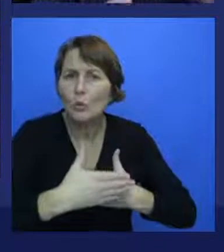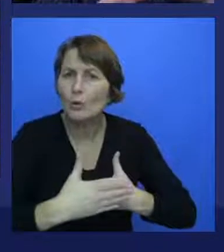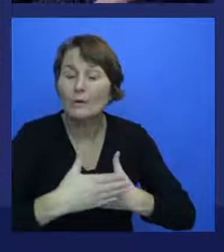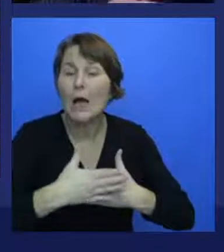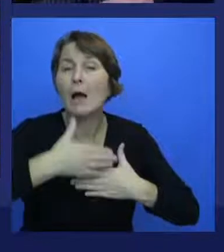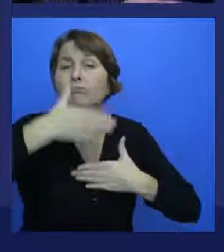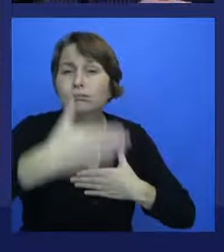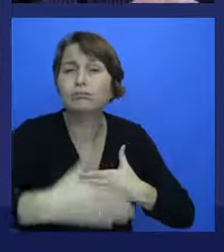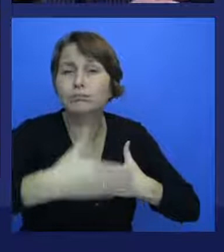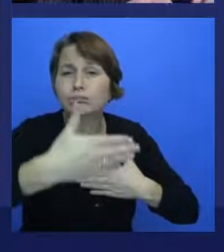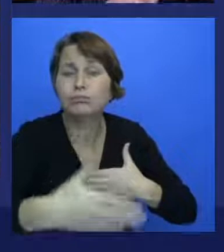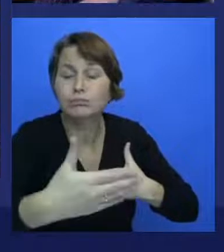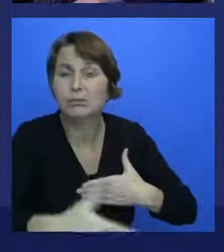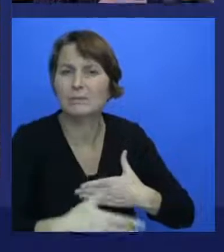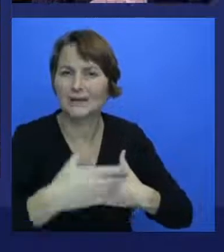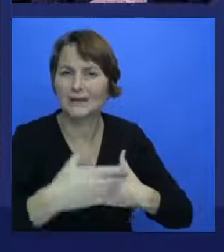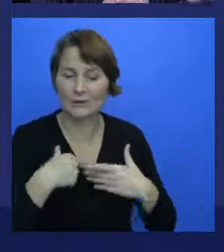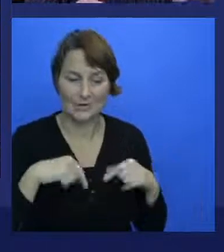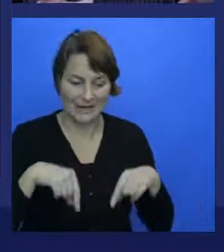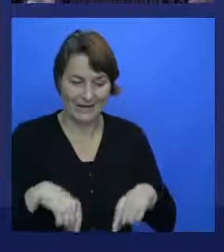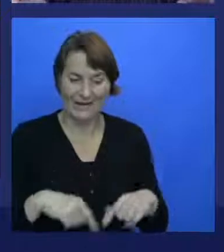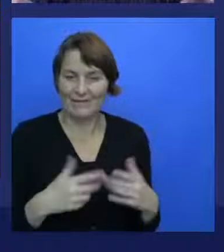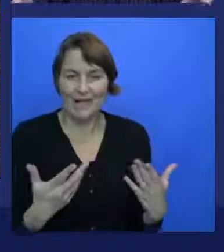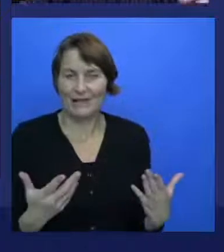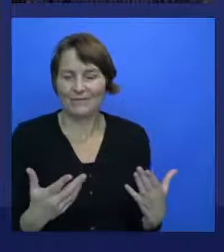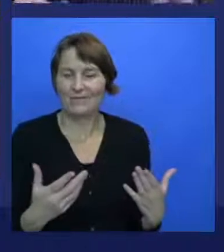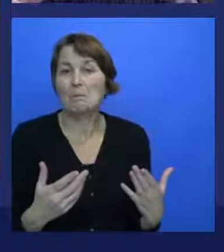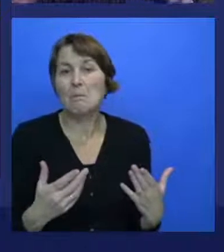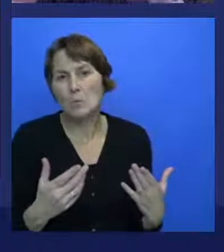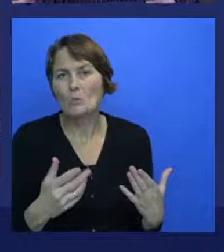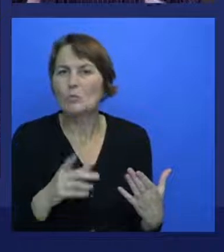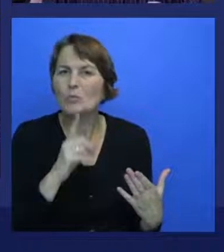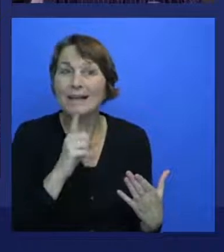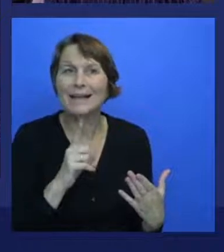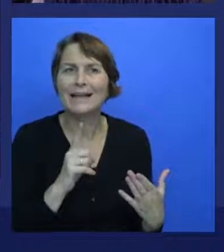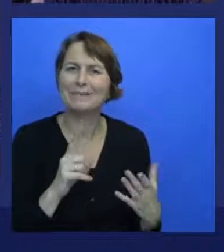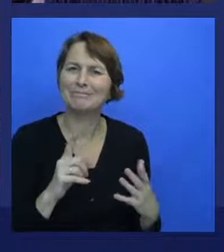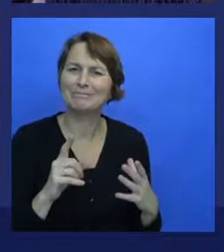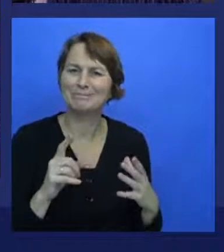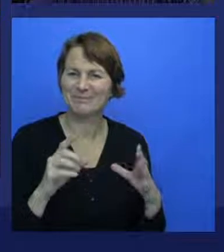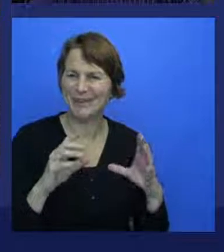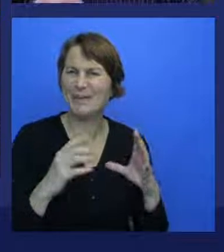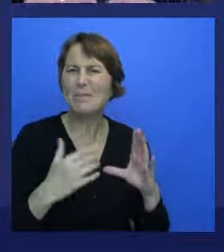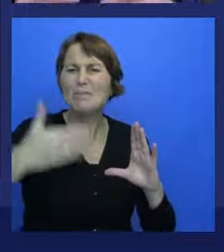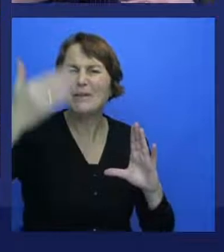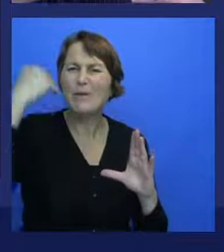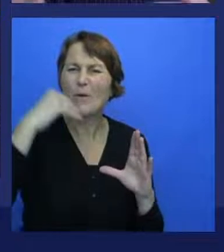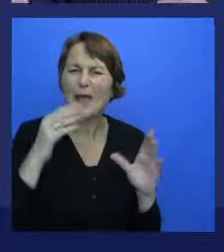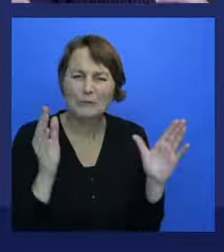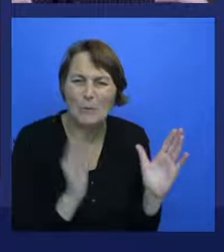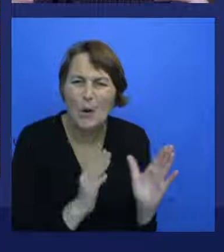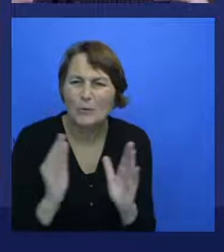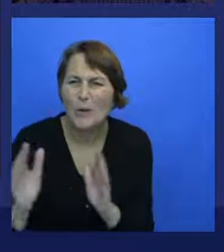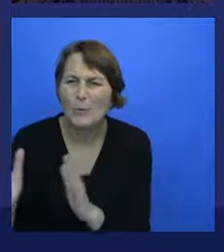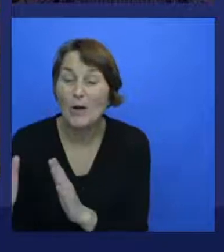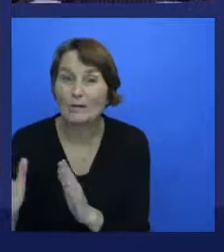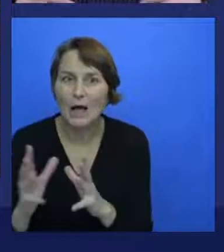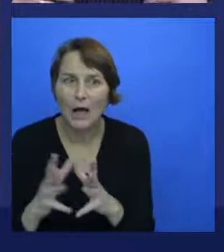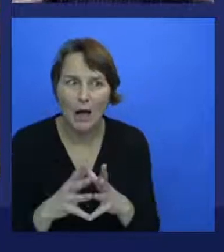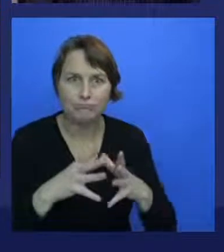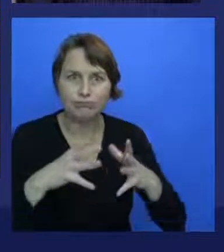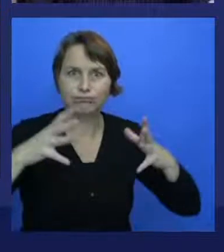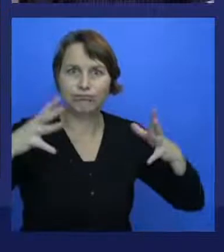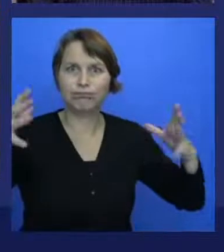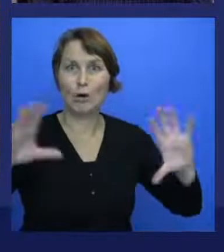would still be confined to a few small areas in the world with that kind of compute available and sort of restricted access to it that